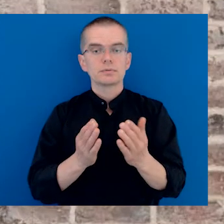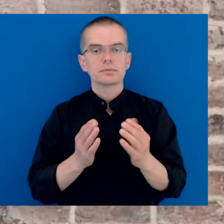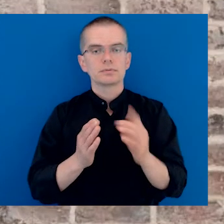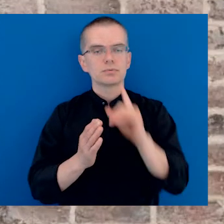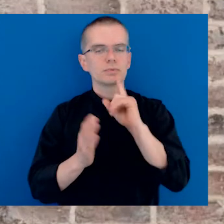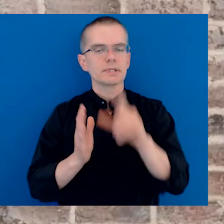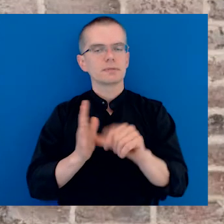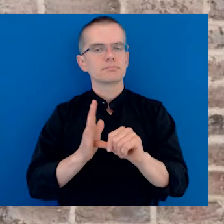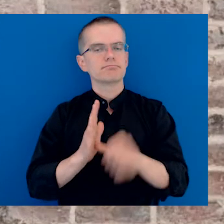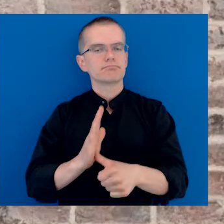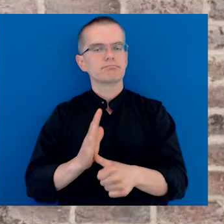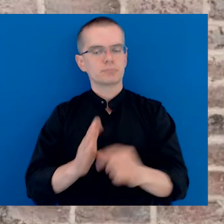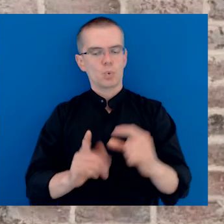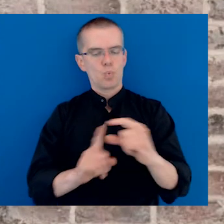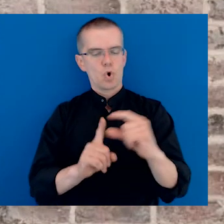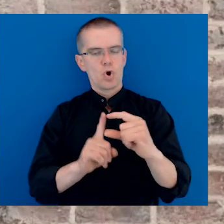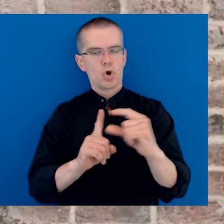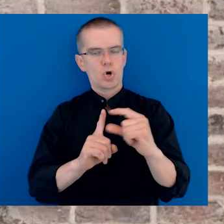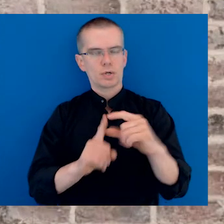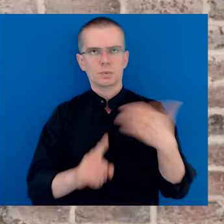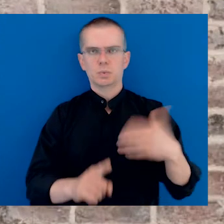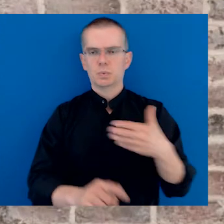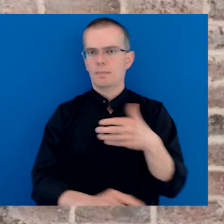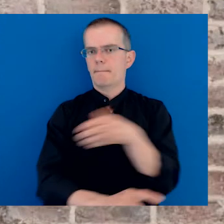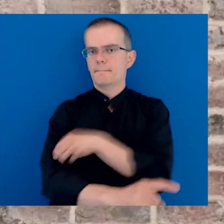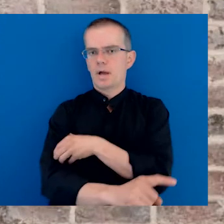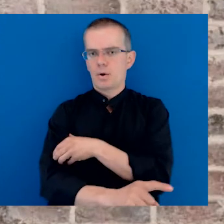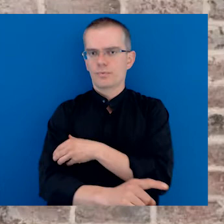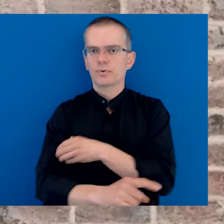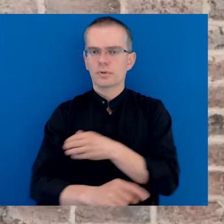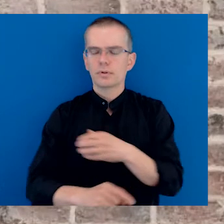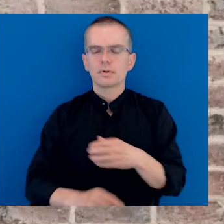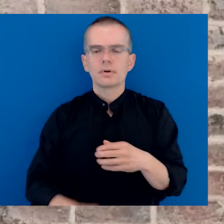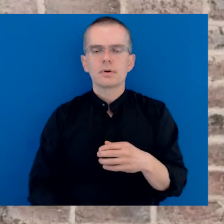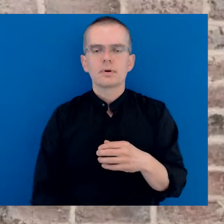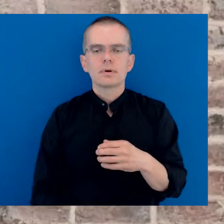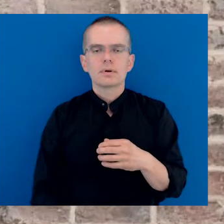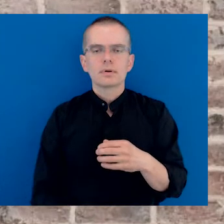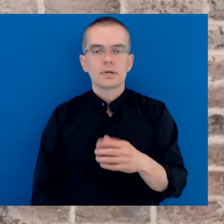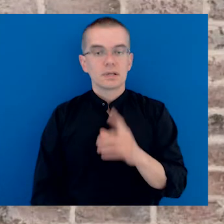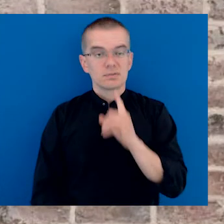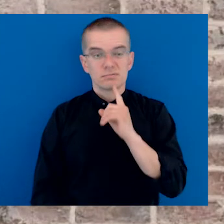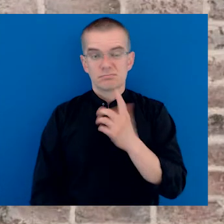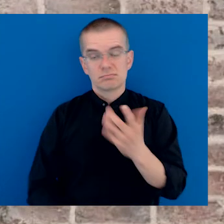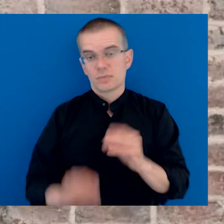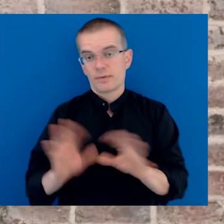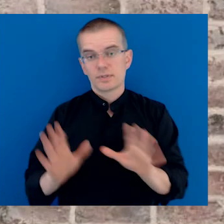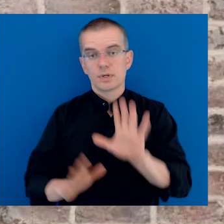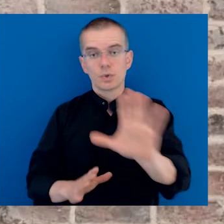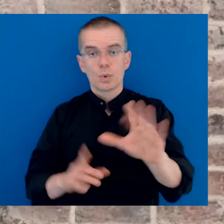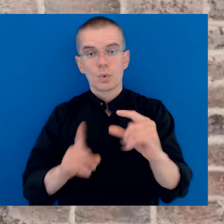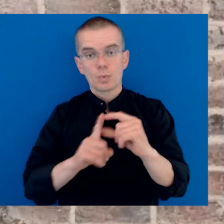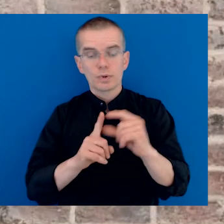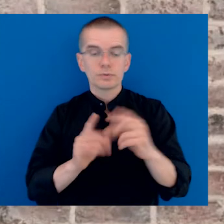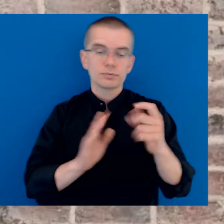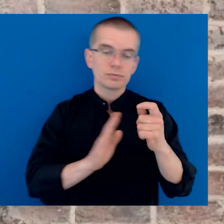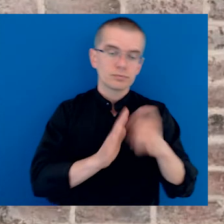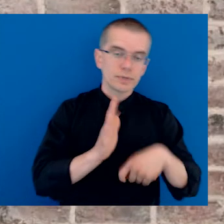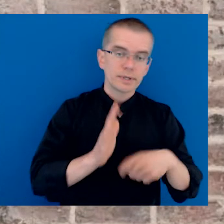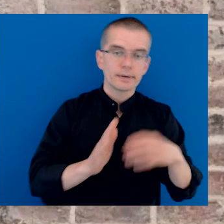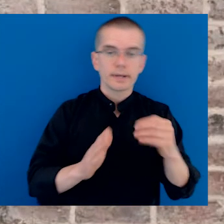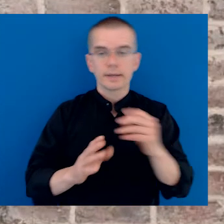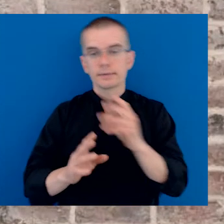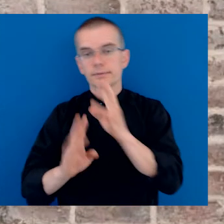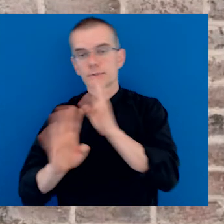books, there's an emphasis on the power of words. And obviously your words,